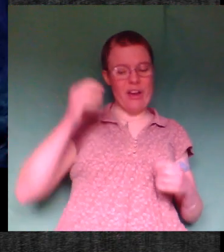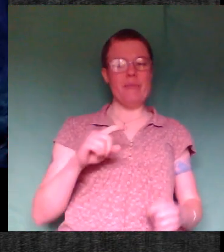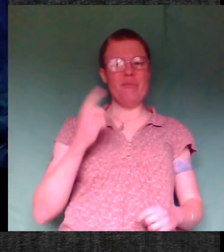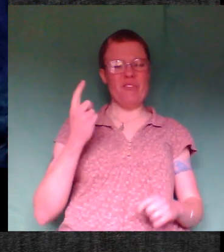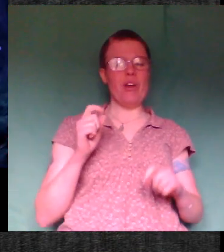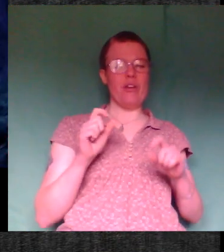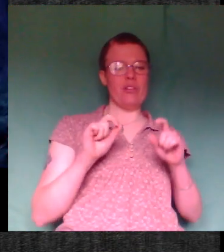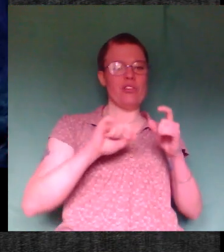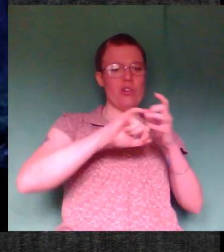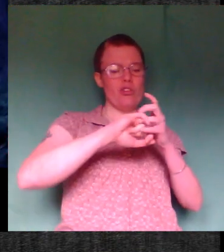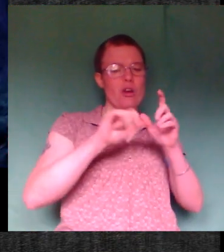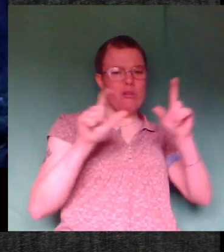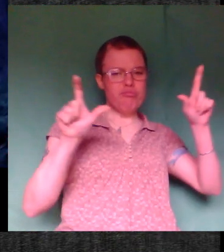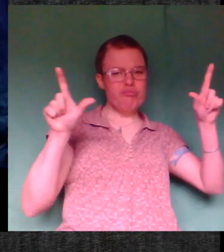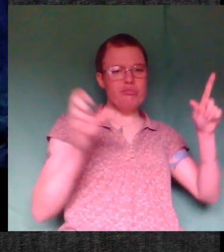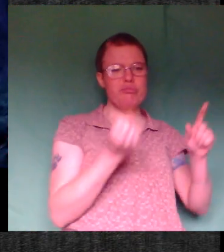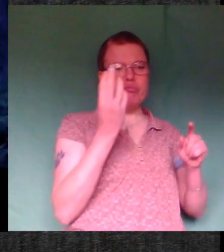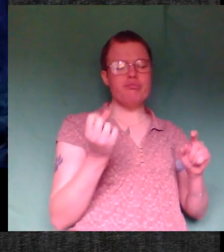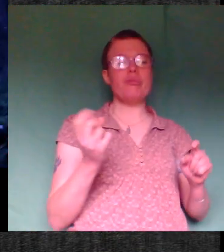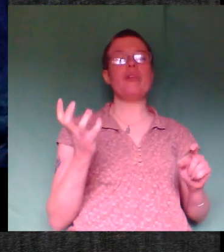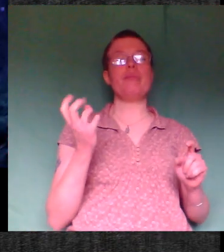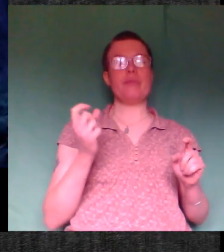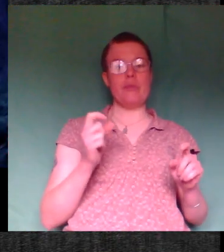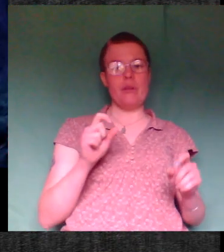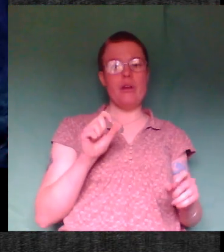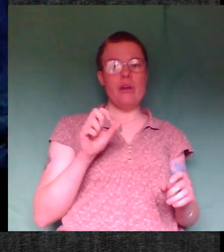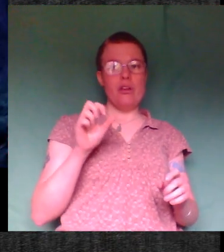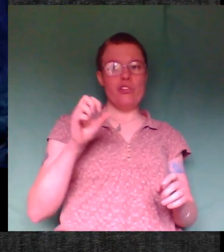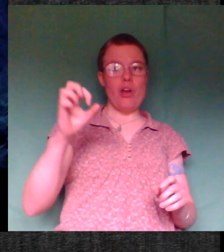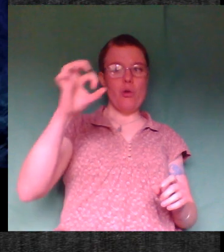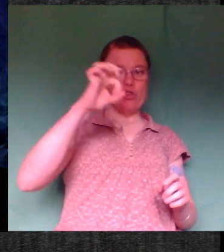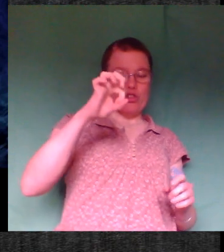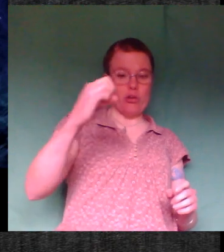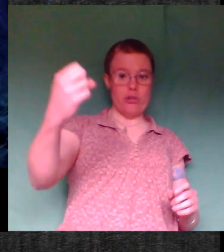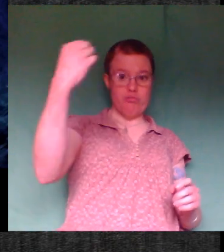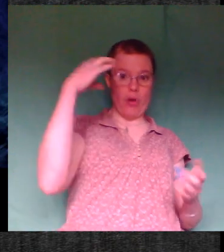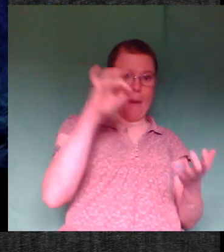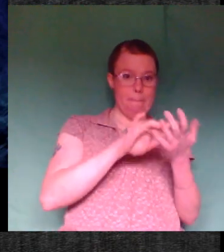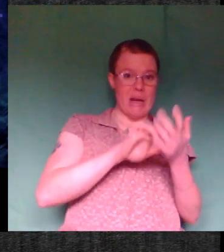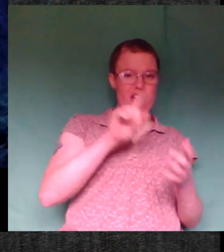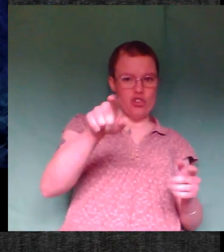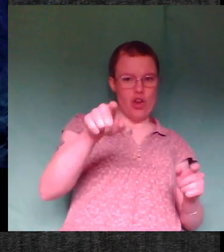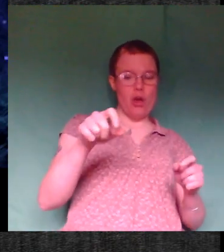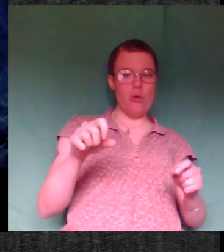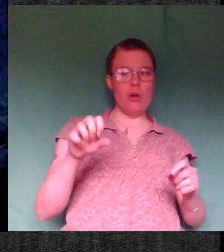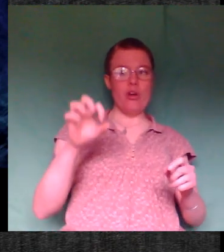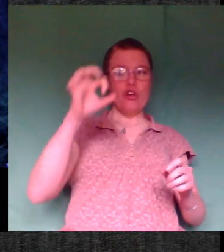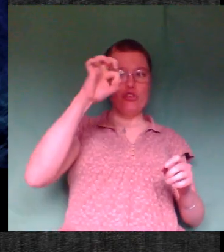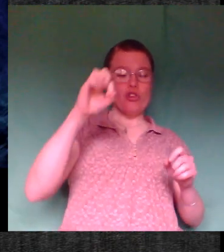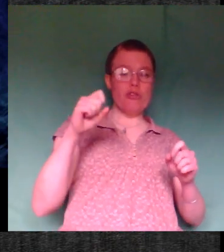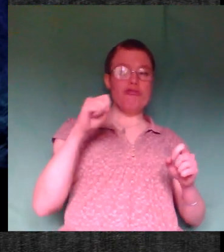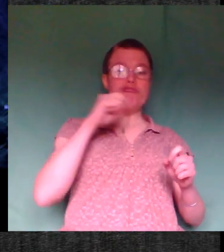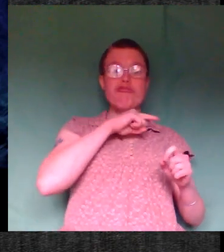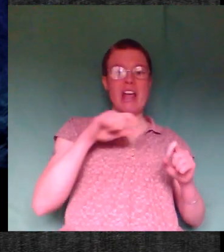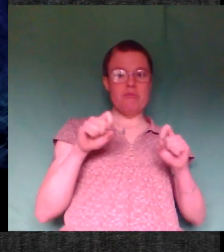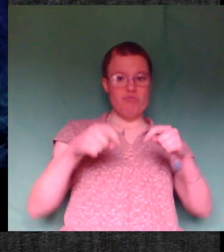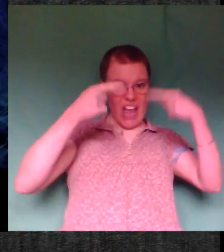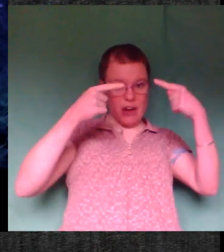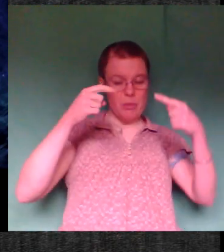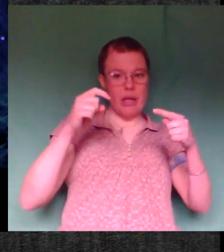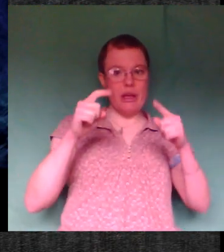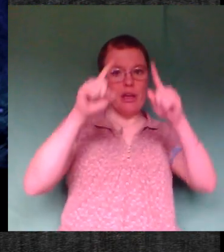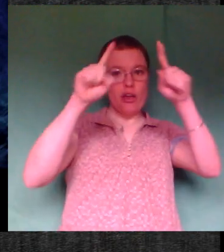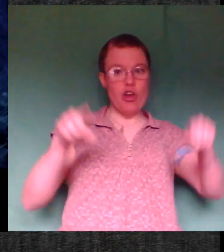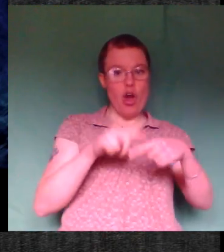The bright dot in the middle is you, Snake. The red dots are your enemies, and the blue cone shape represents their field of vision.